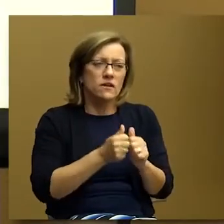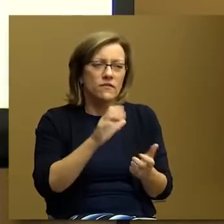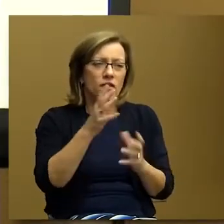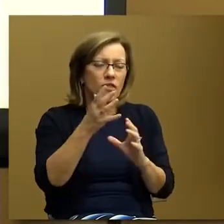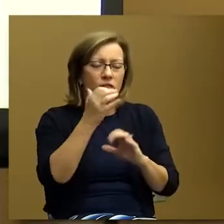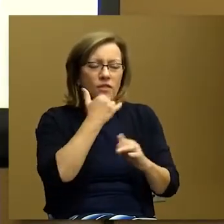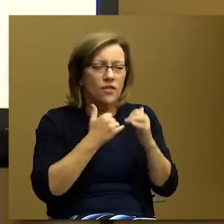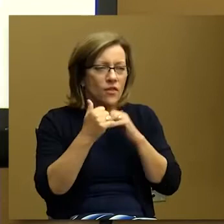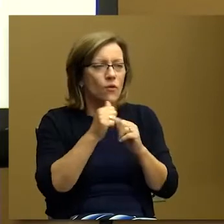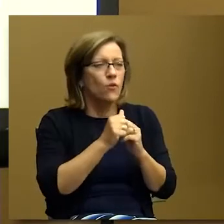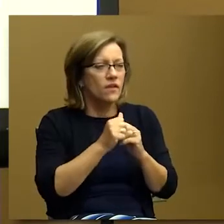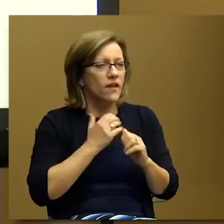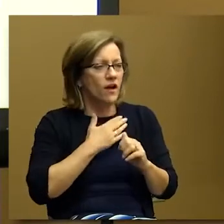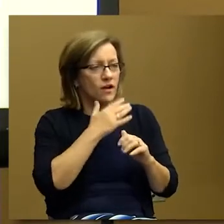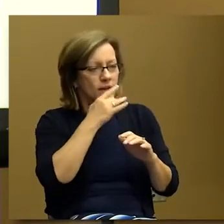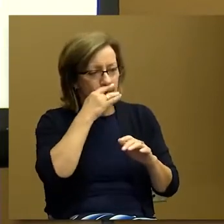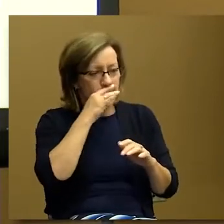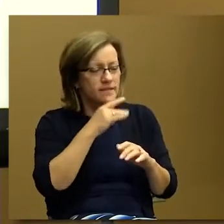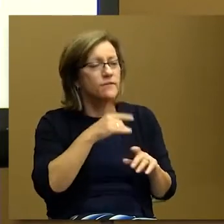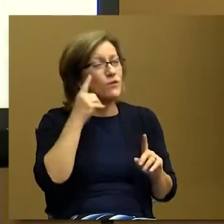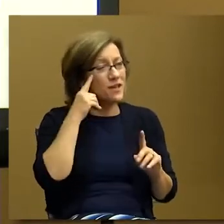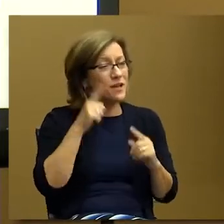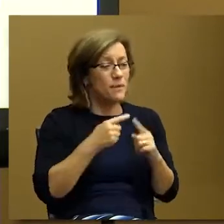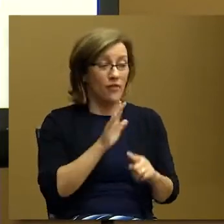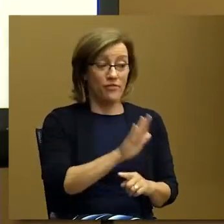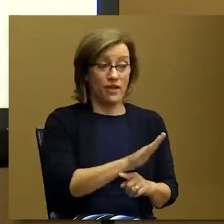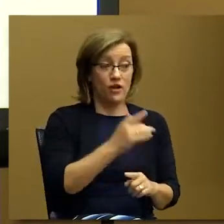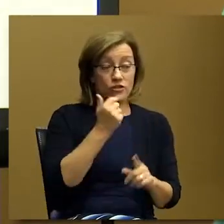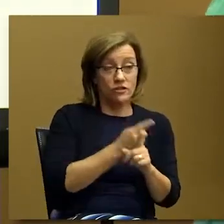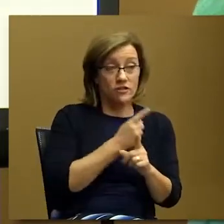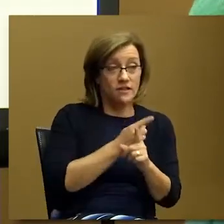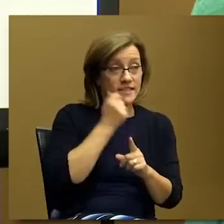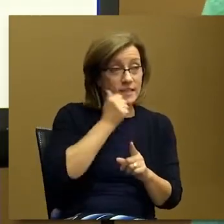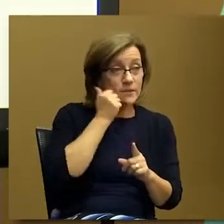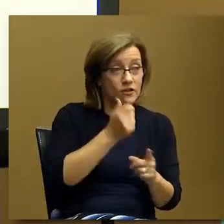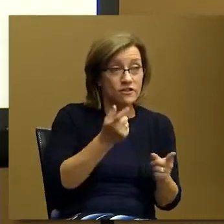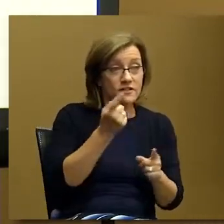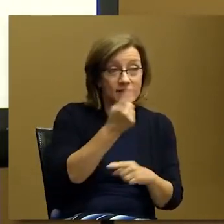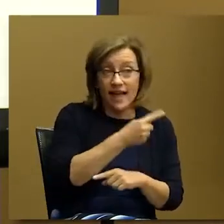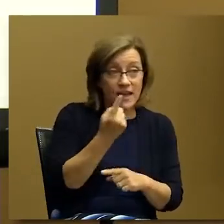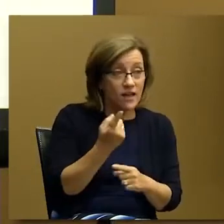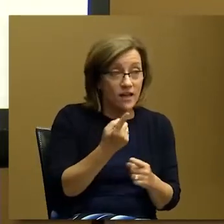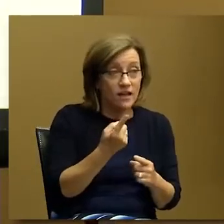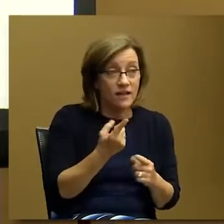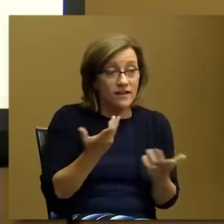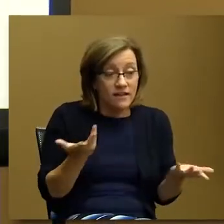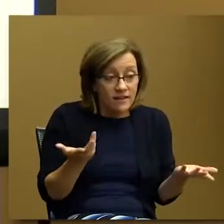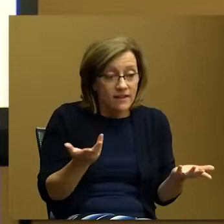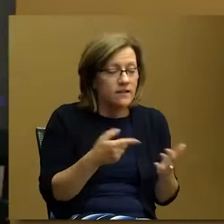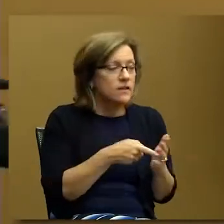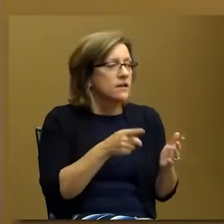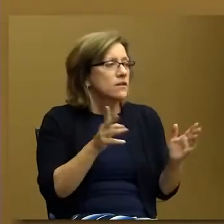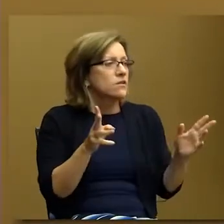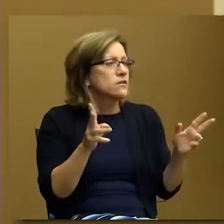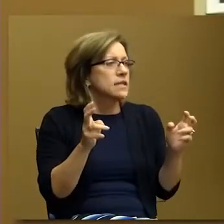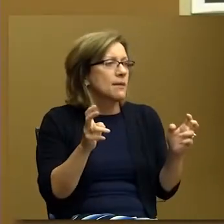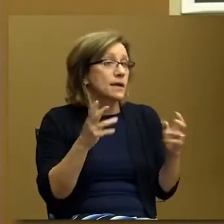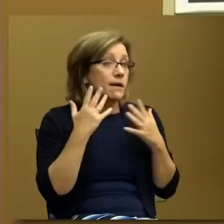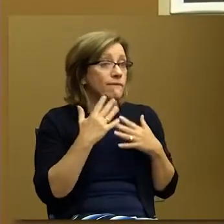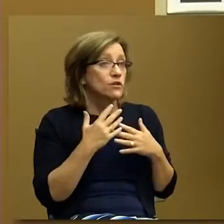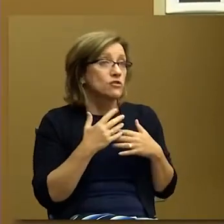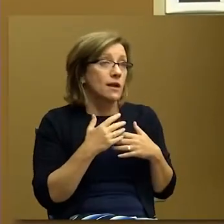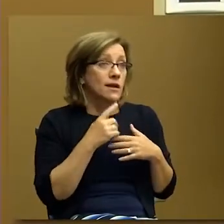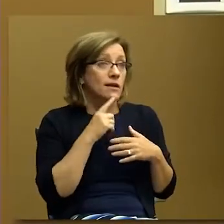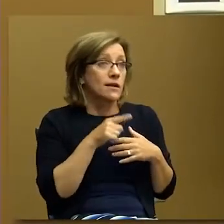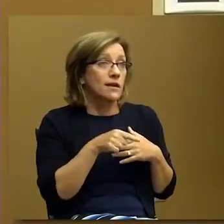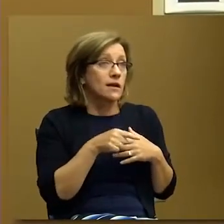think about a typical day for some of these guys, the topic is, you know, unfortunately, I'm going to